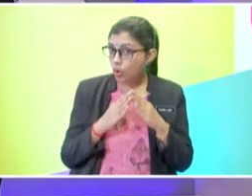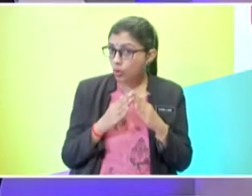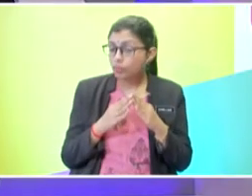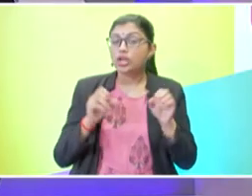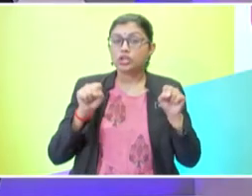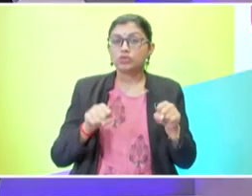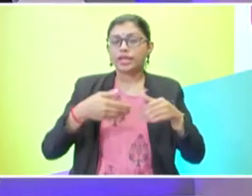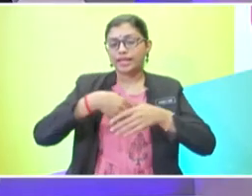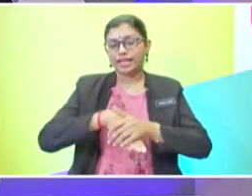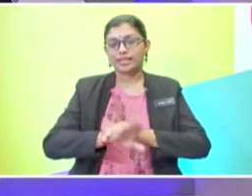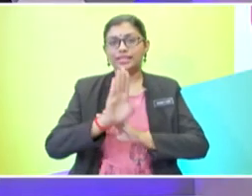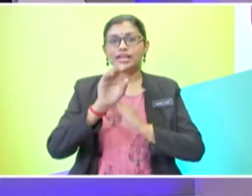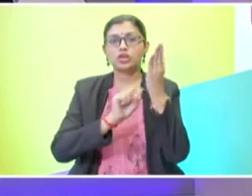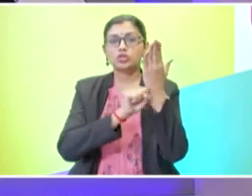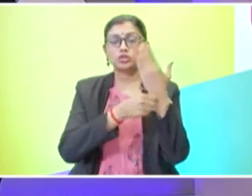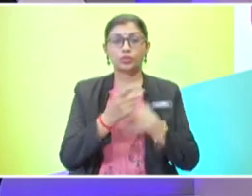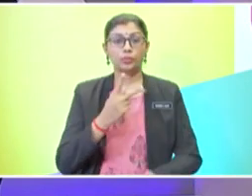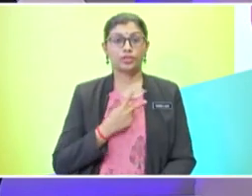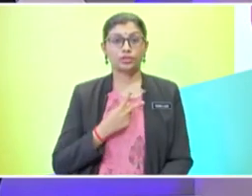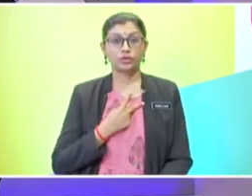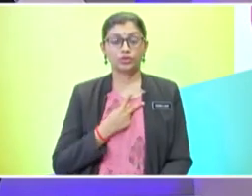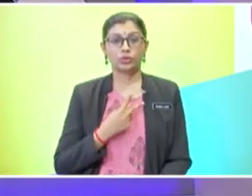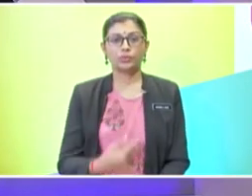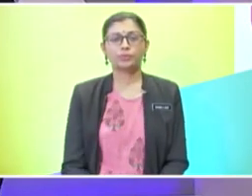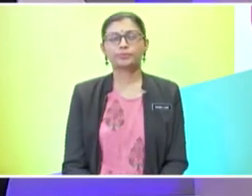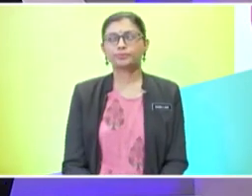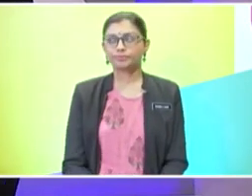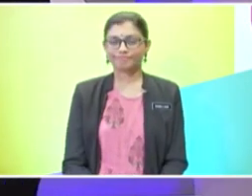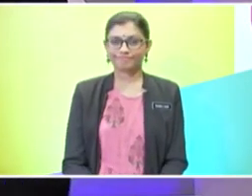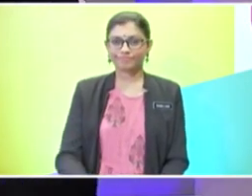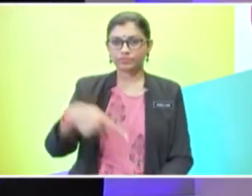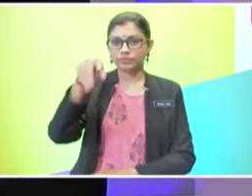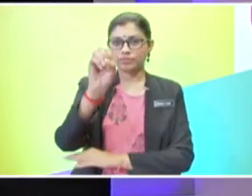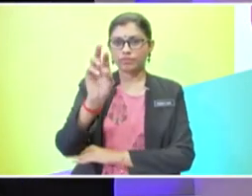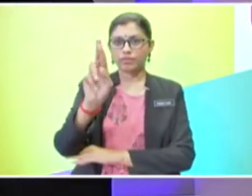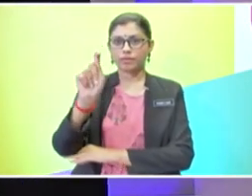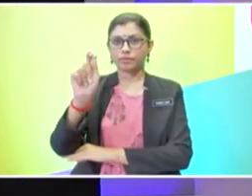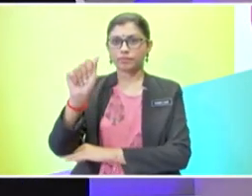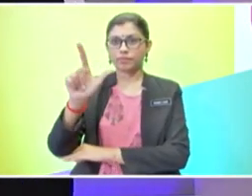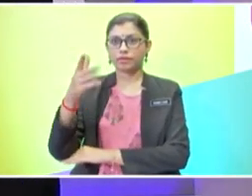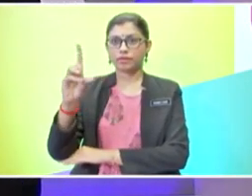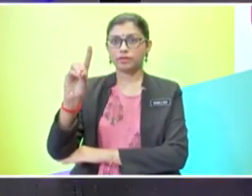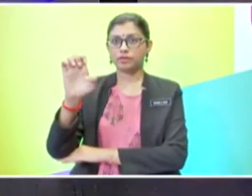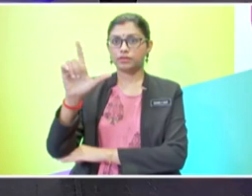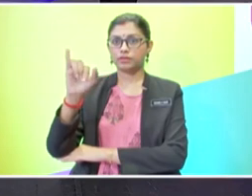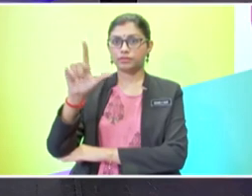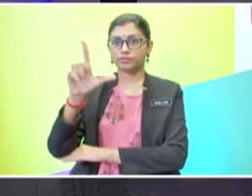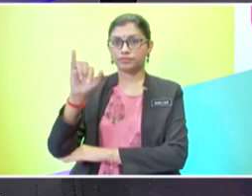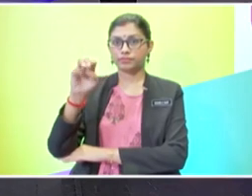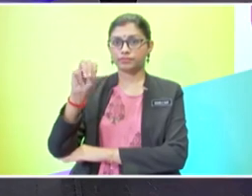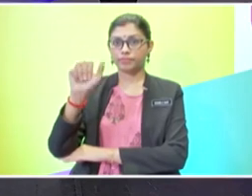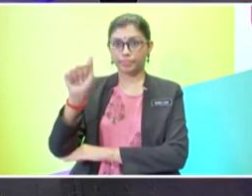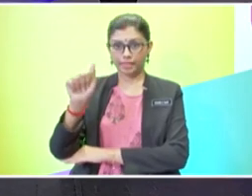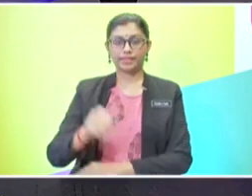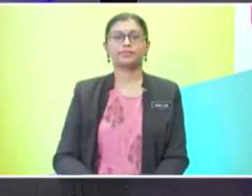and interactive activities, students can log in to the portal Delima Sumbaku. Okay? Thank you so much, Teacher Kalai, for our lesson